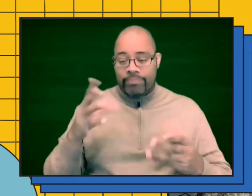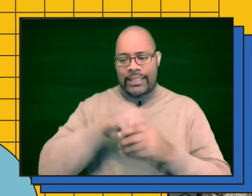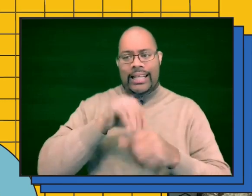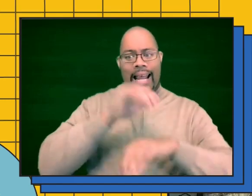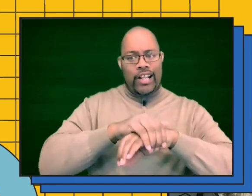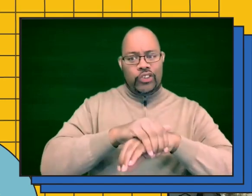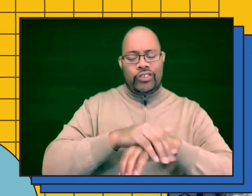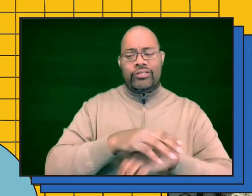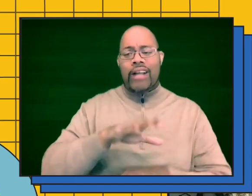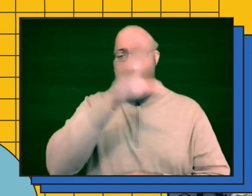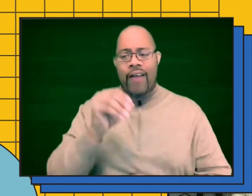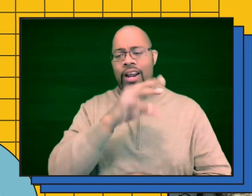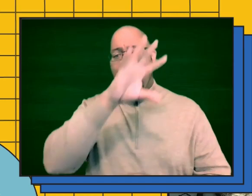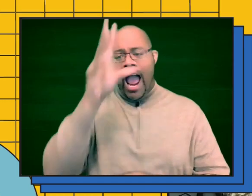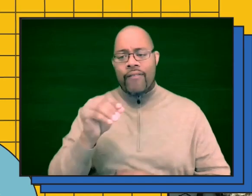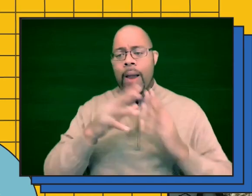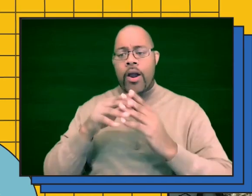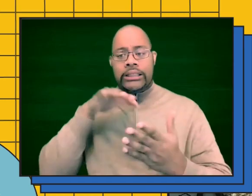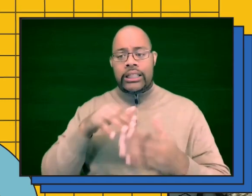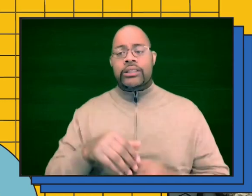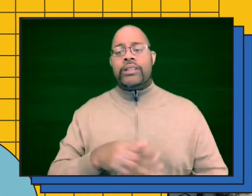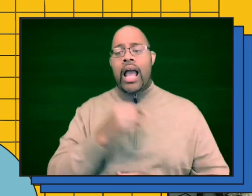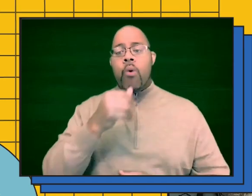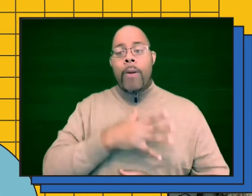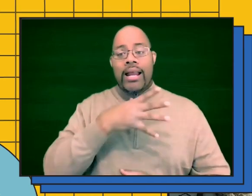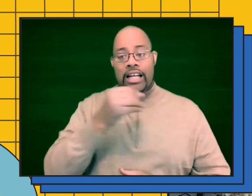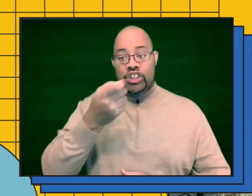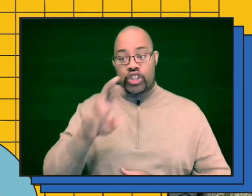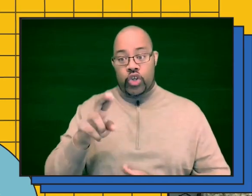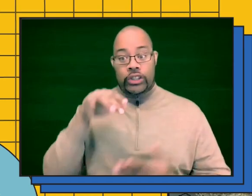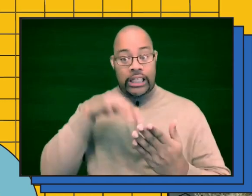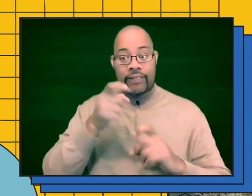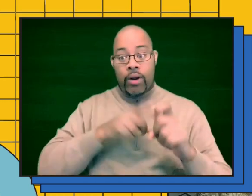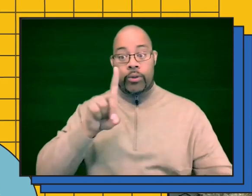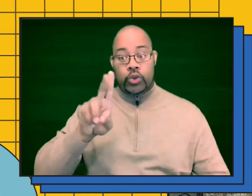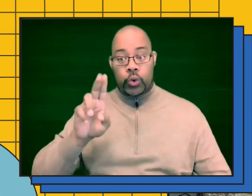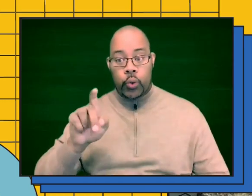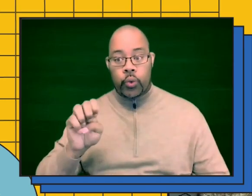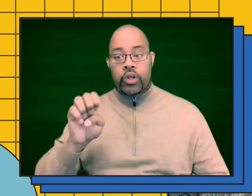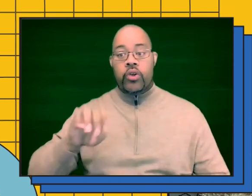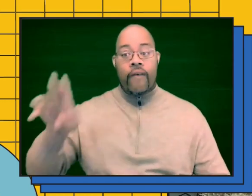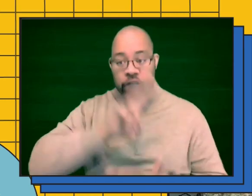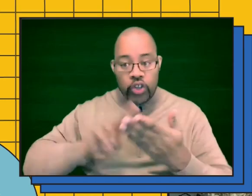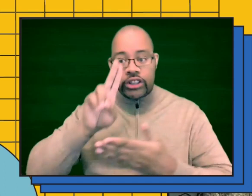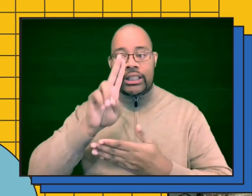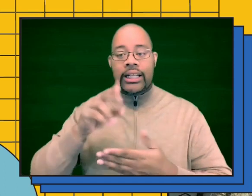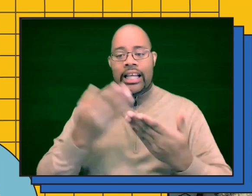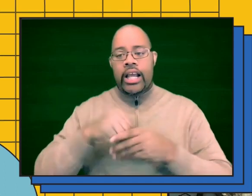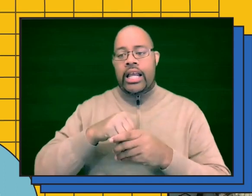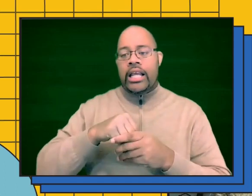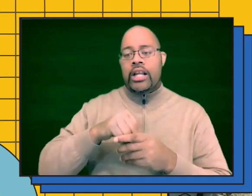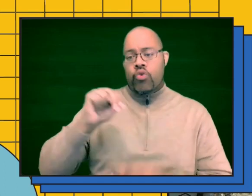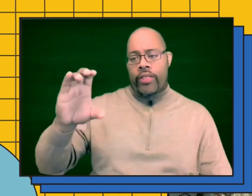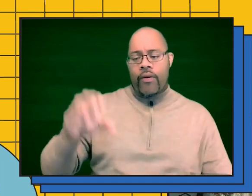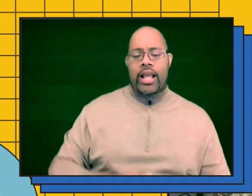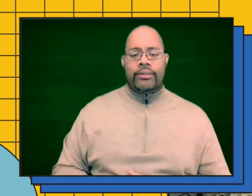in fact in English, African and African American Studies, and Women and Gender Studies from Duke University